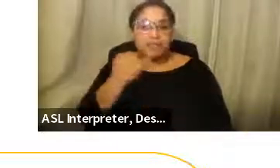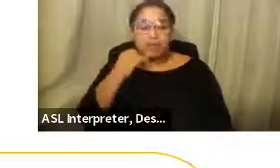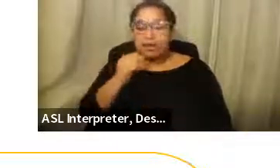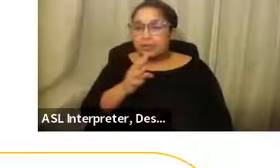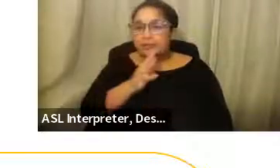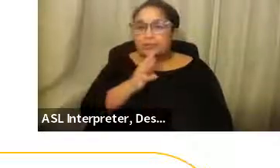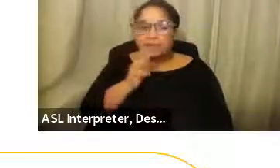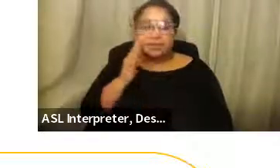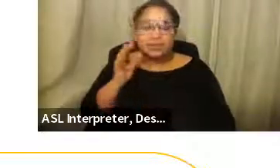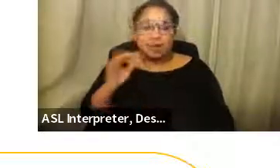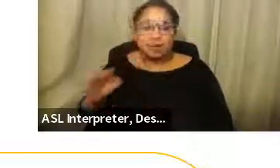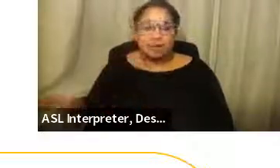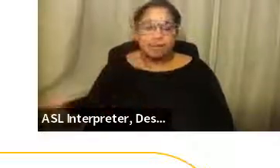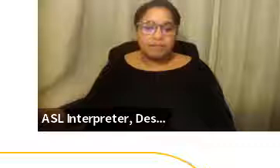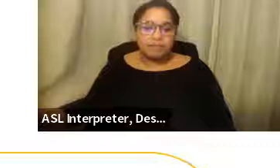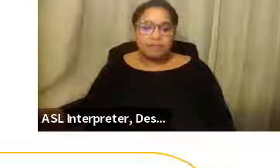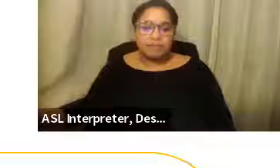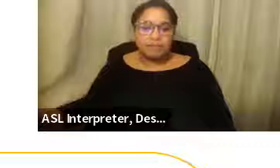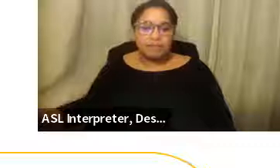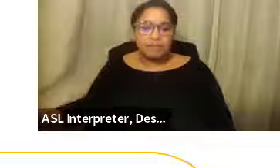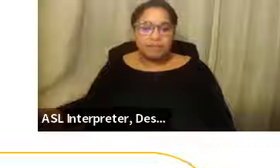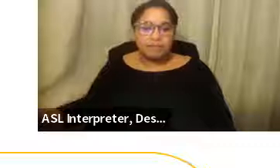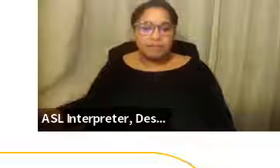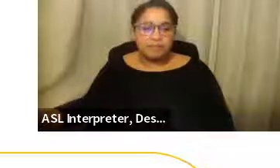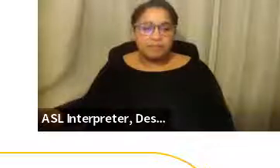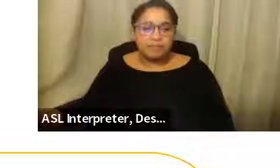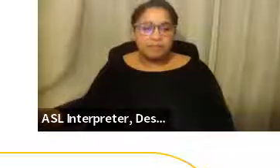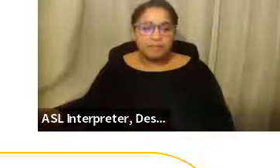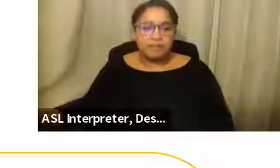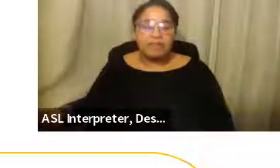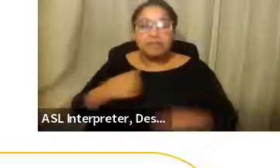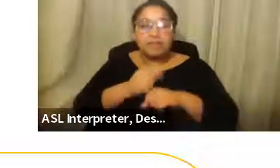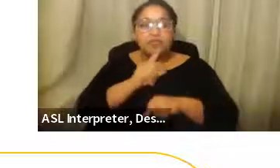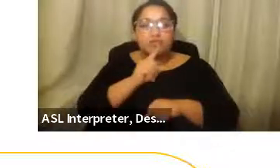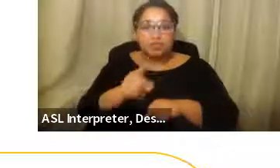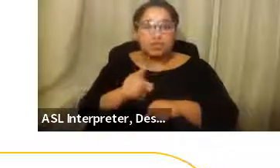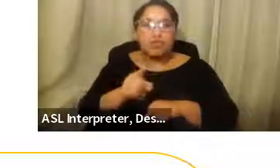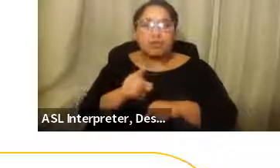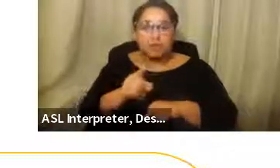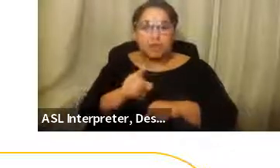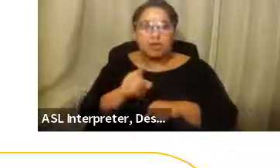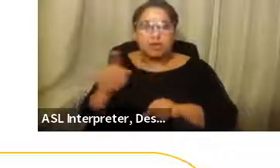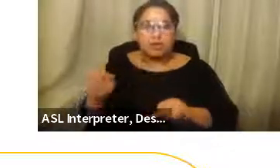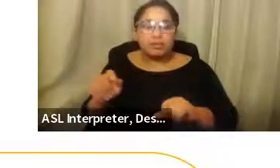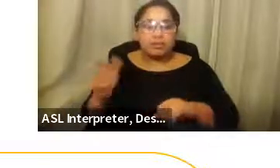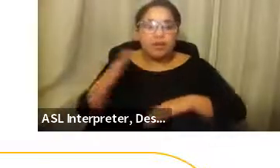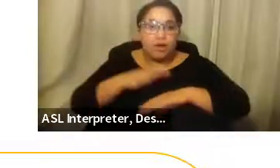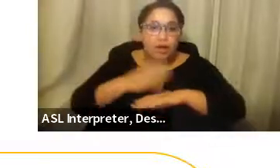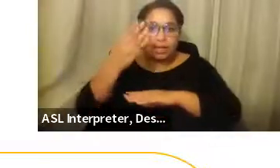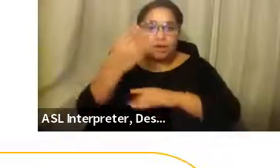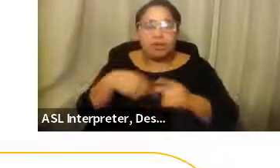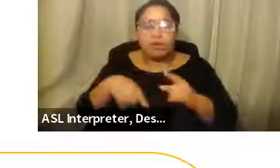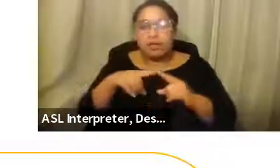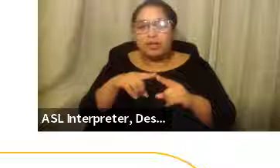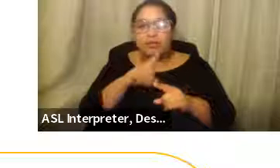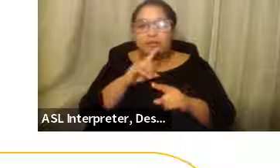speaking, and come on camera when you are speaking. And I will remind our panelists to speak slowly for all of